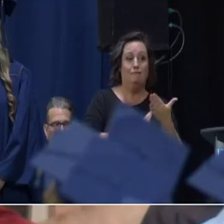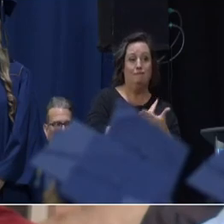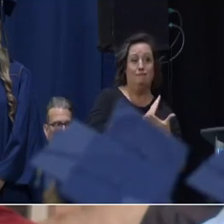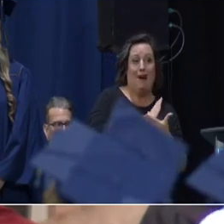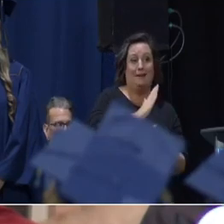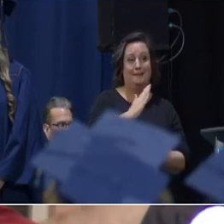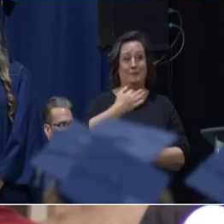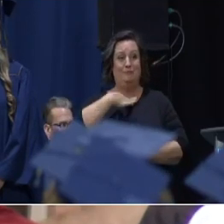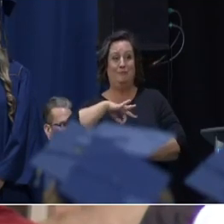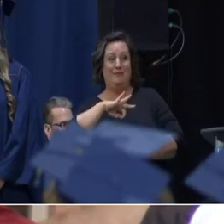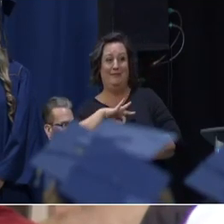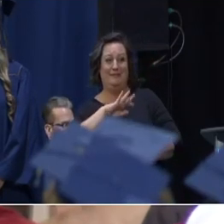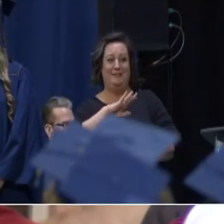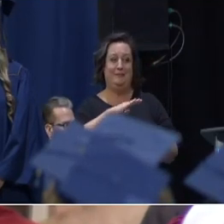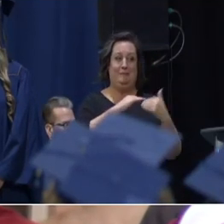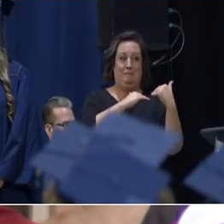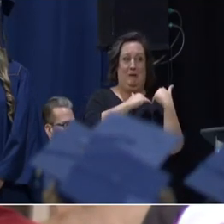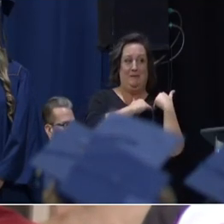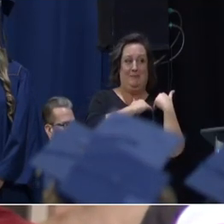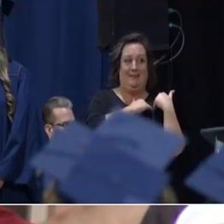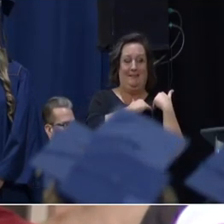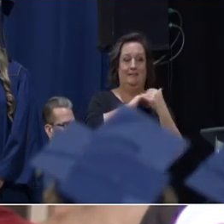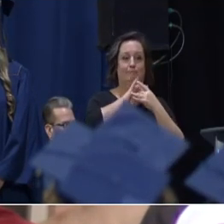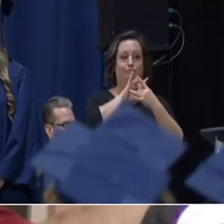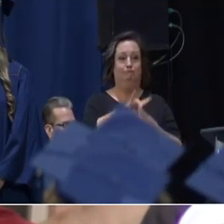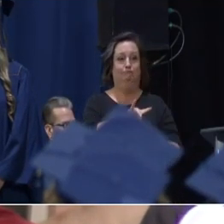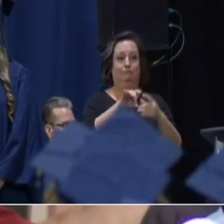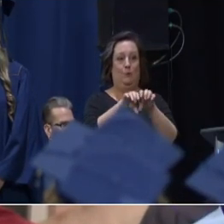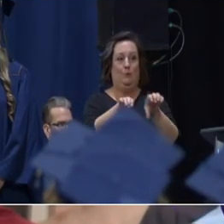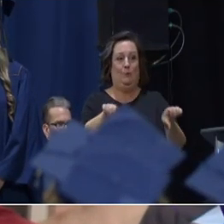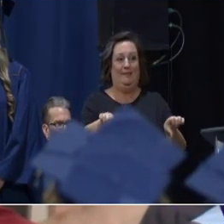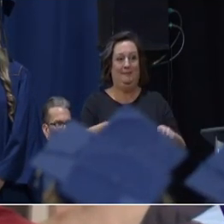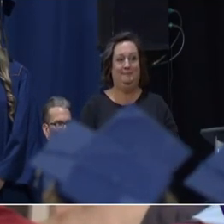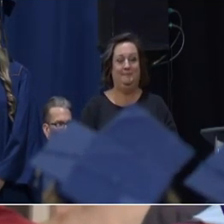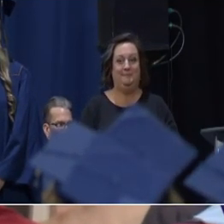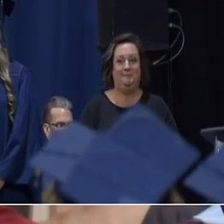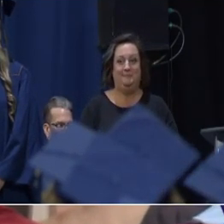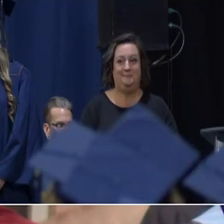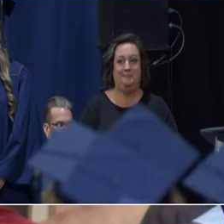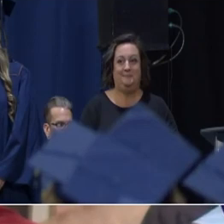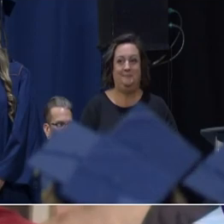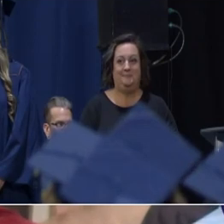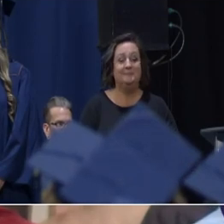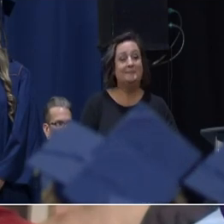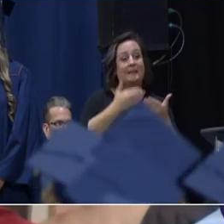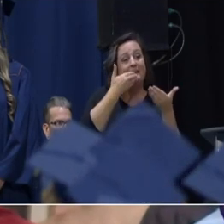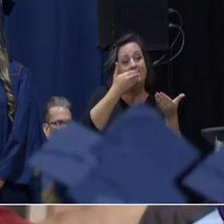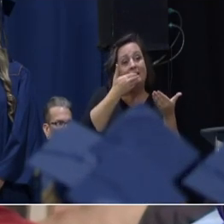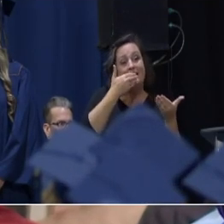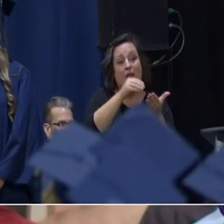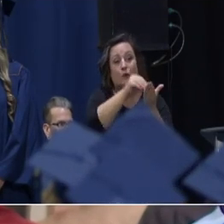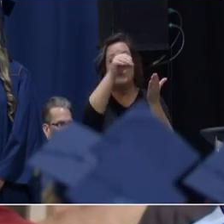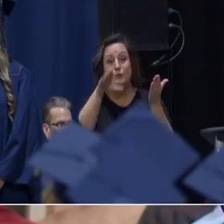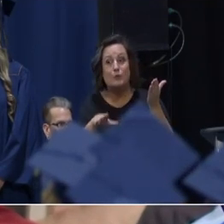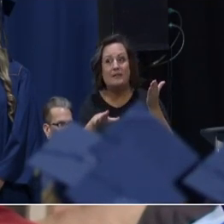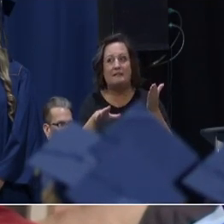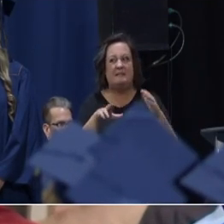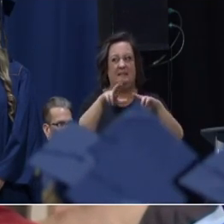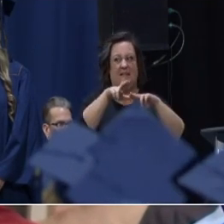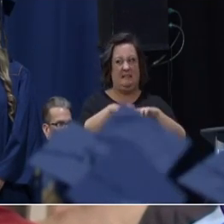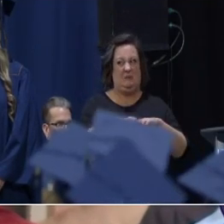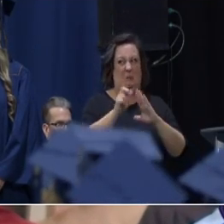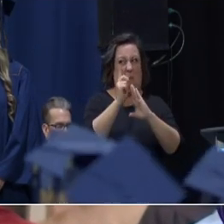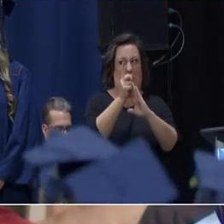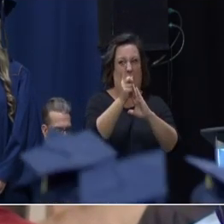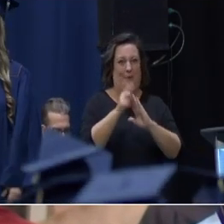privileges, and responsibilities pertaining to these degrees. Thank you, students. Please be seated for a